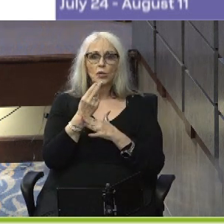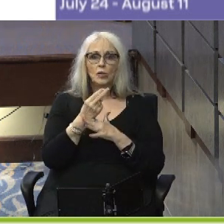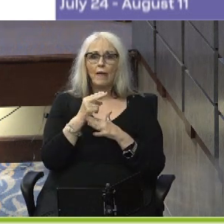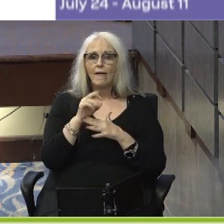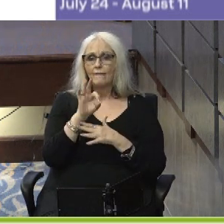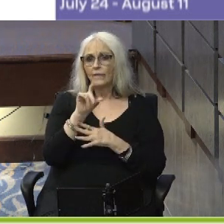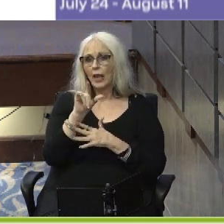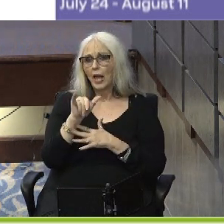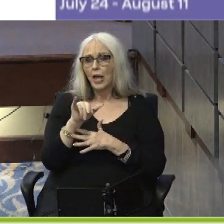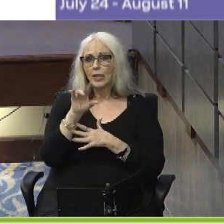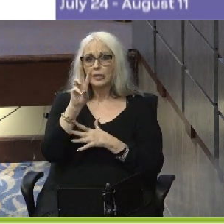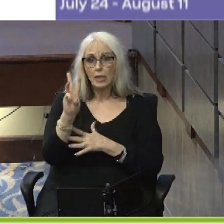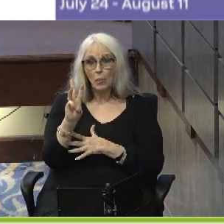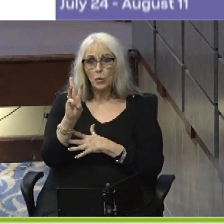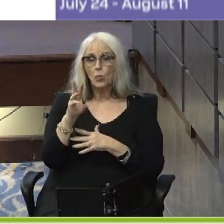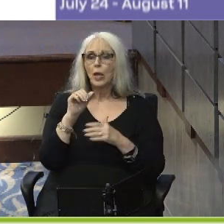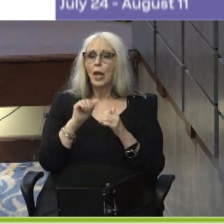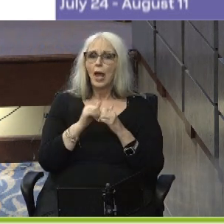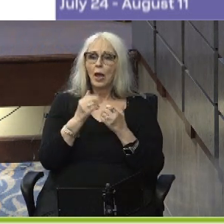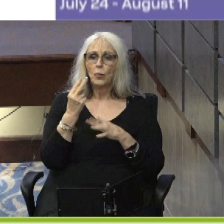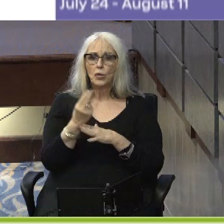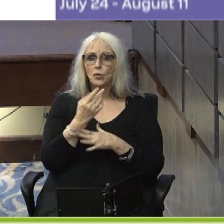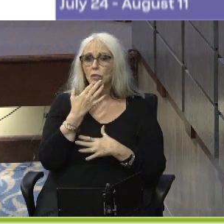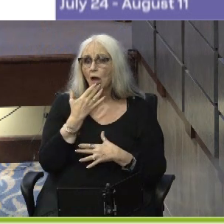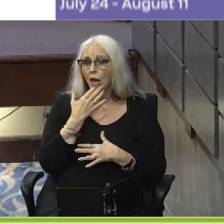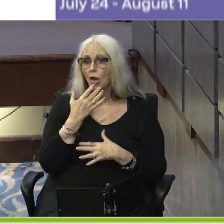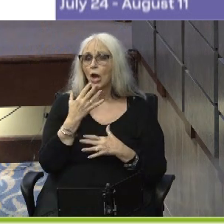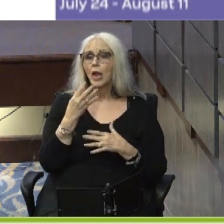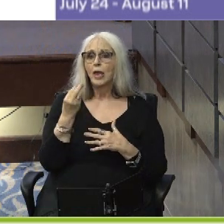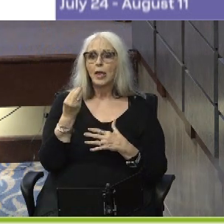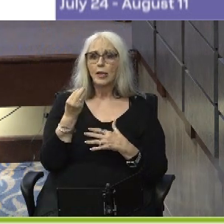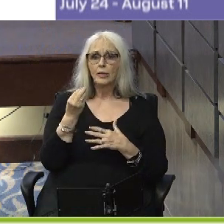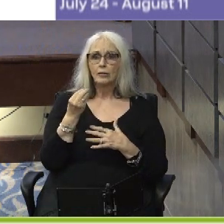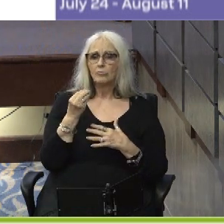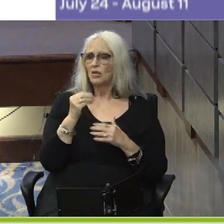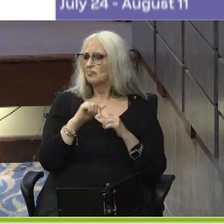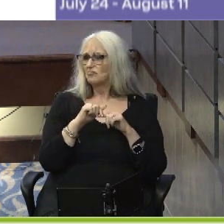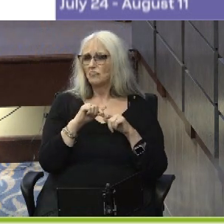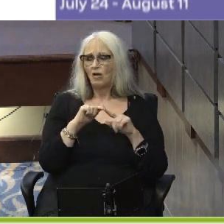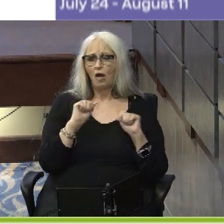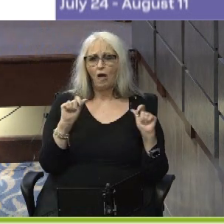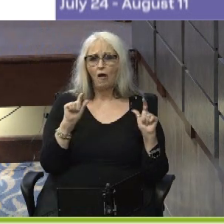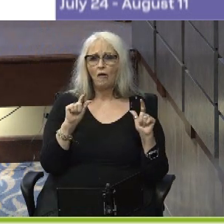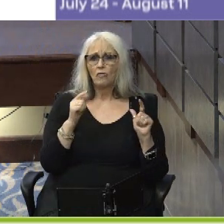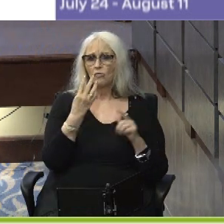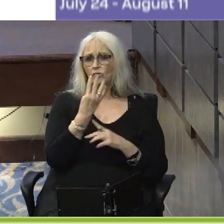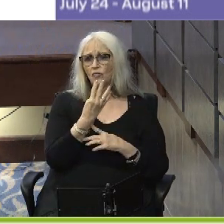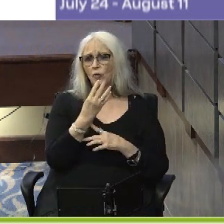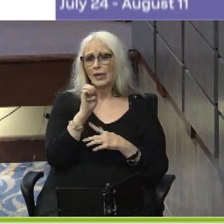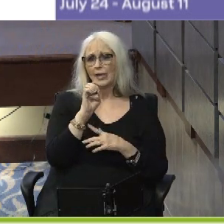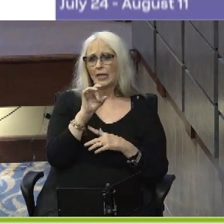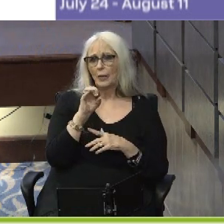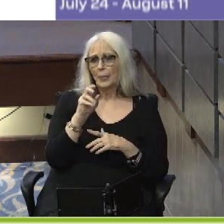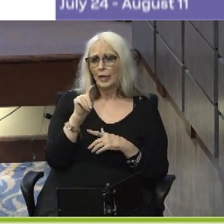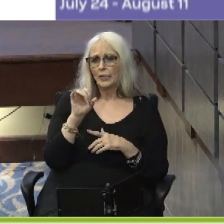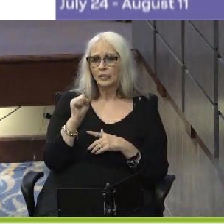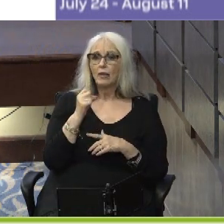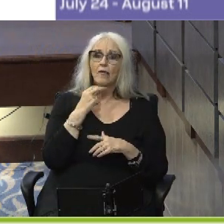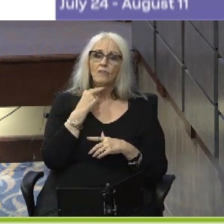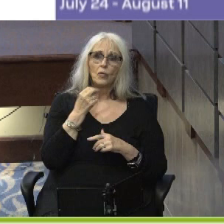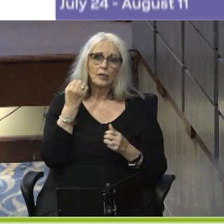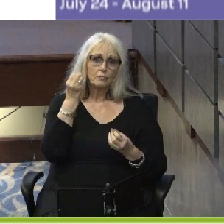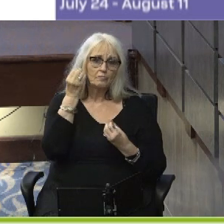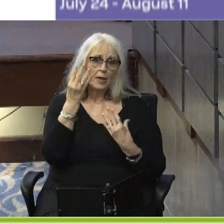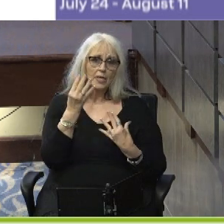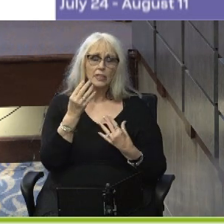different touch points, how we use color and type. So those are all sort of those core elements. And then with voice and messaging, it's both a